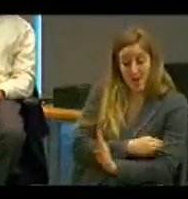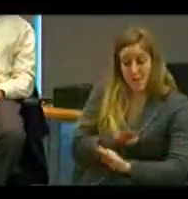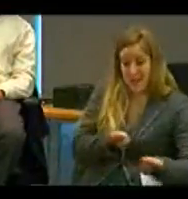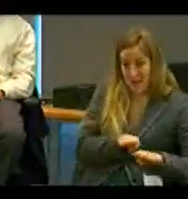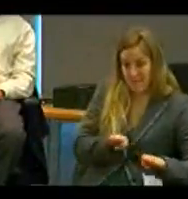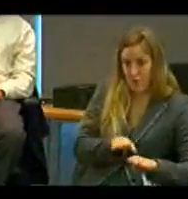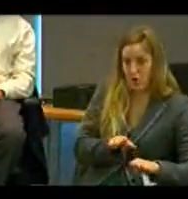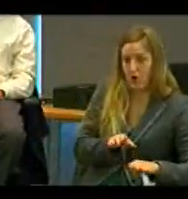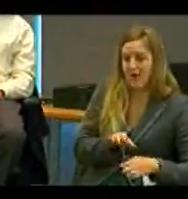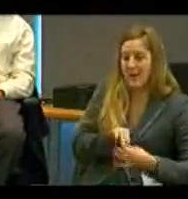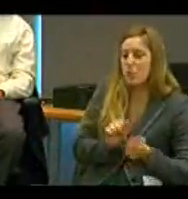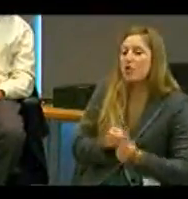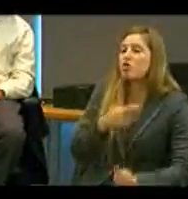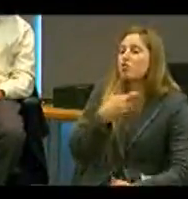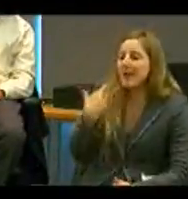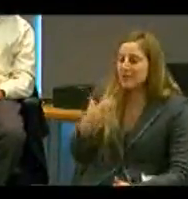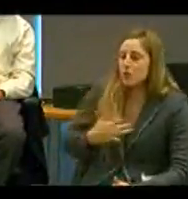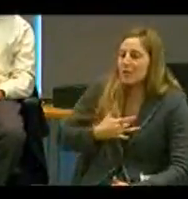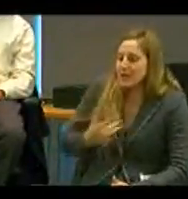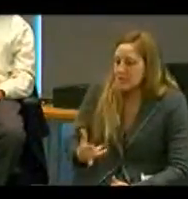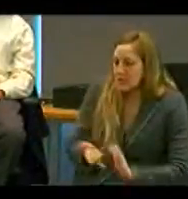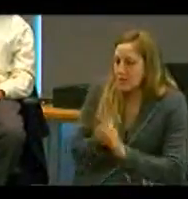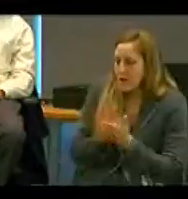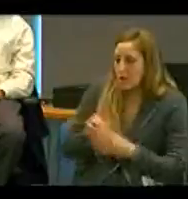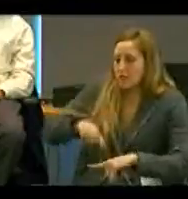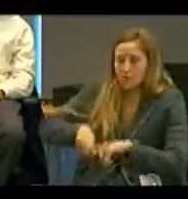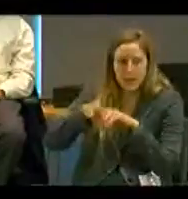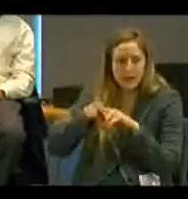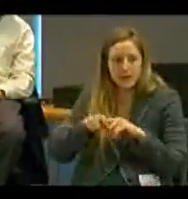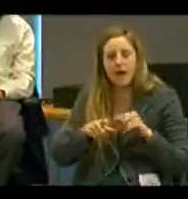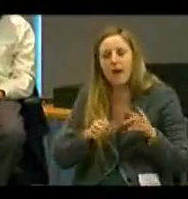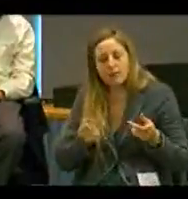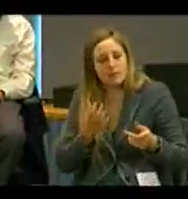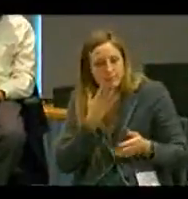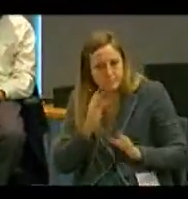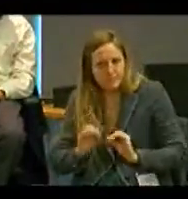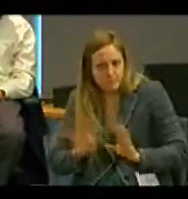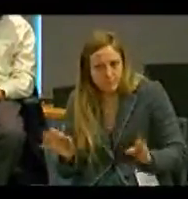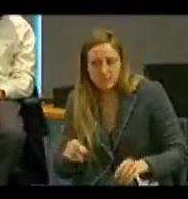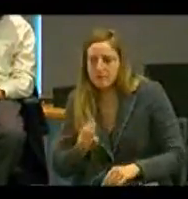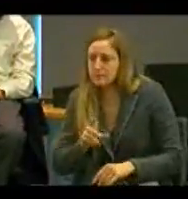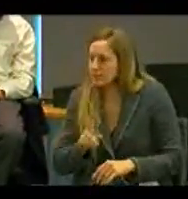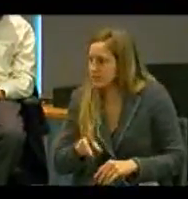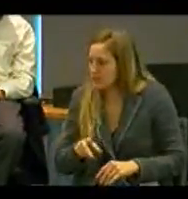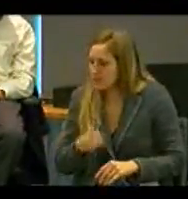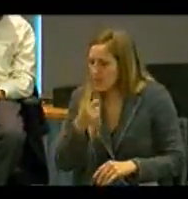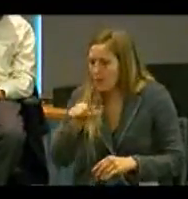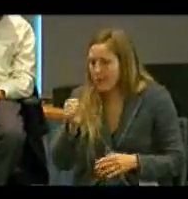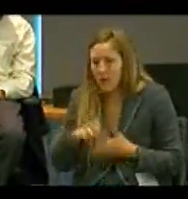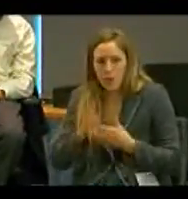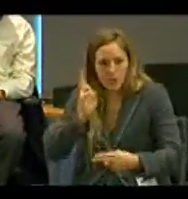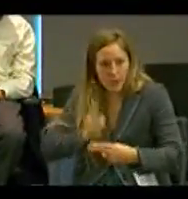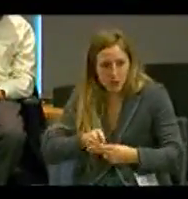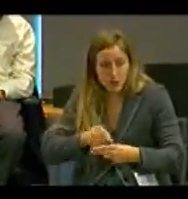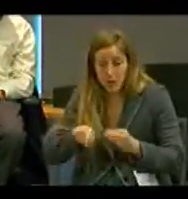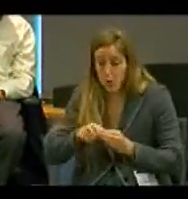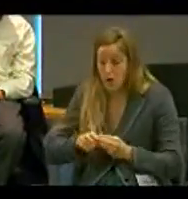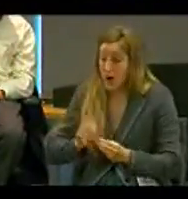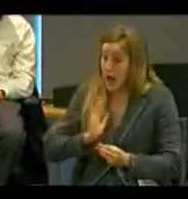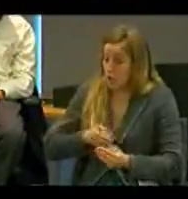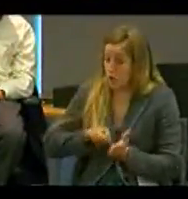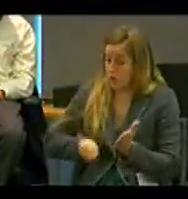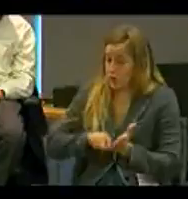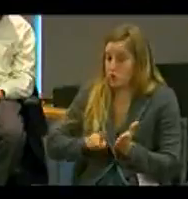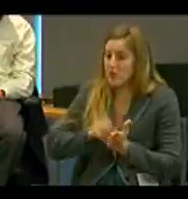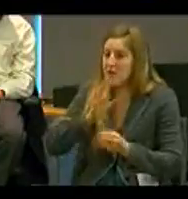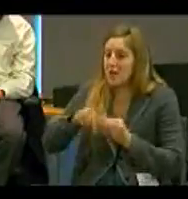suspended. Thank you. You're welcome. I think I cut you off as you were getting to another point. The other thing I was going to note is a notable contribution of our study is we look at the